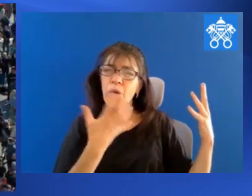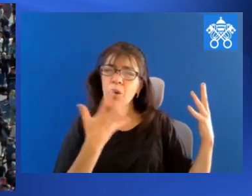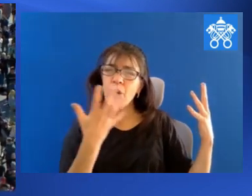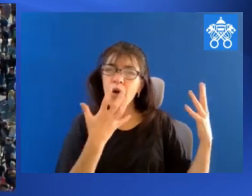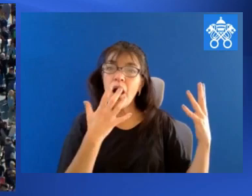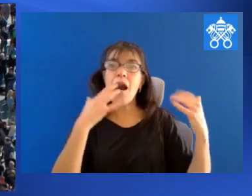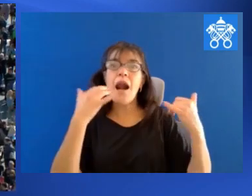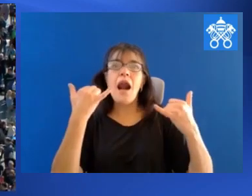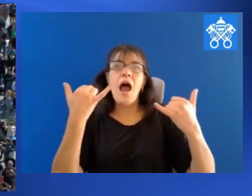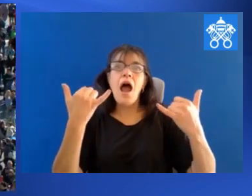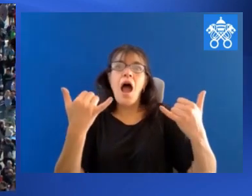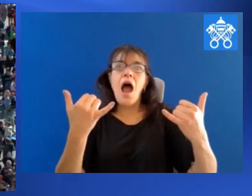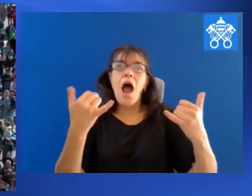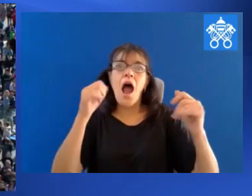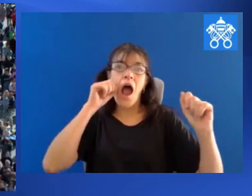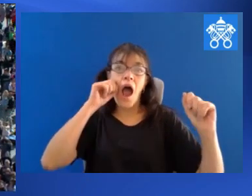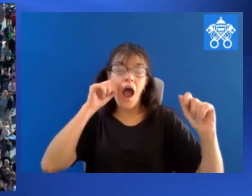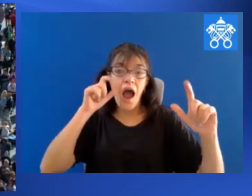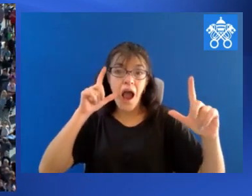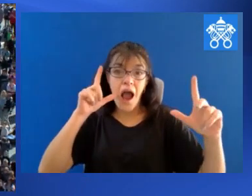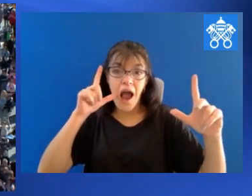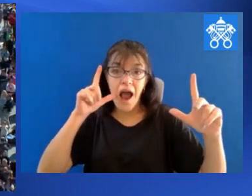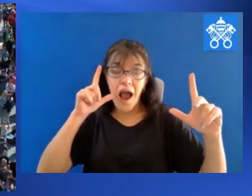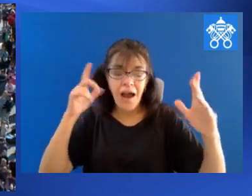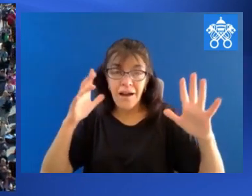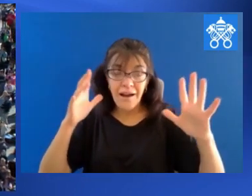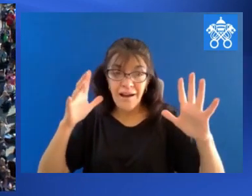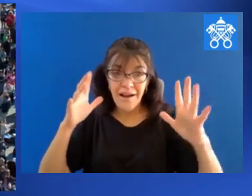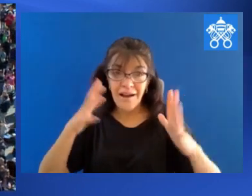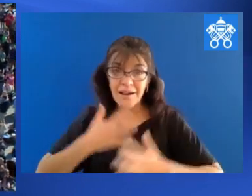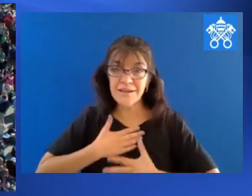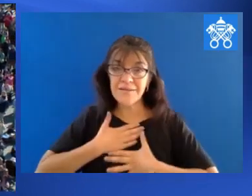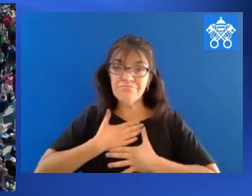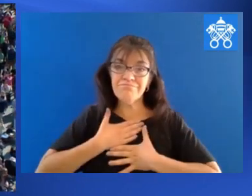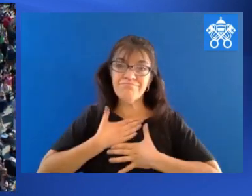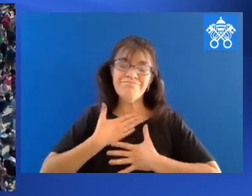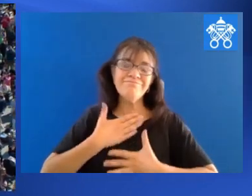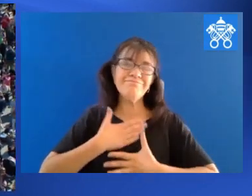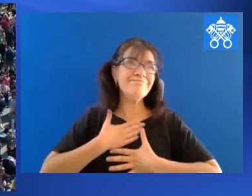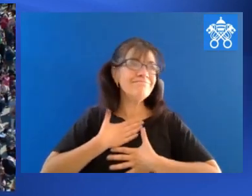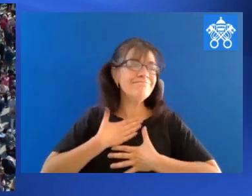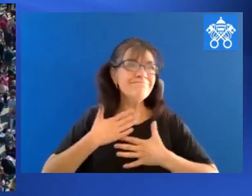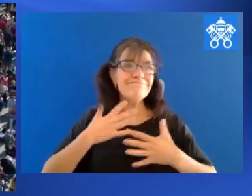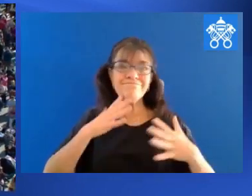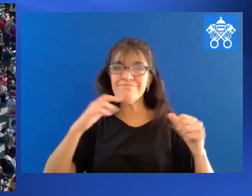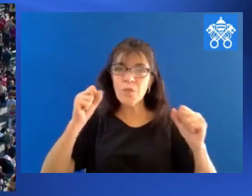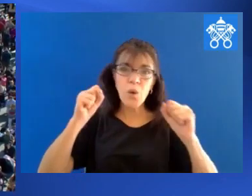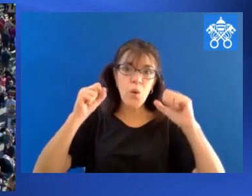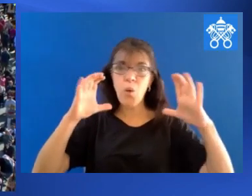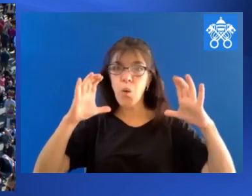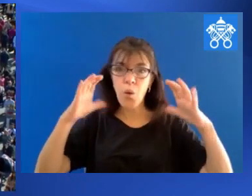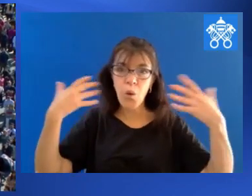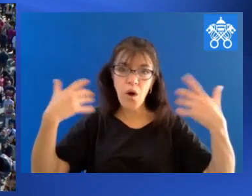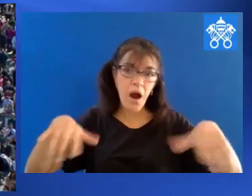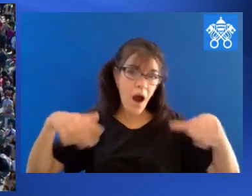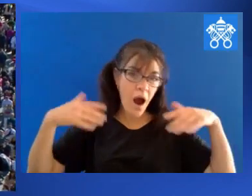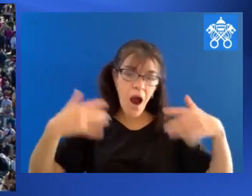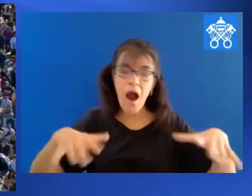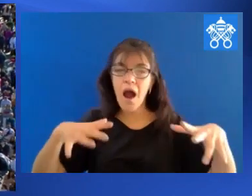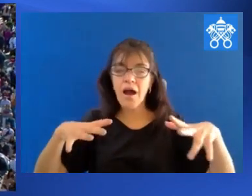was. Only now did they realize it, with so much joy, with immense